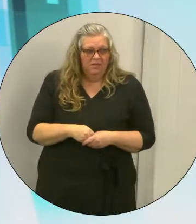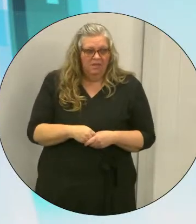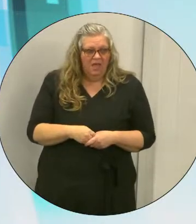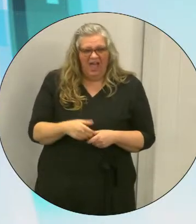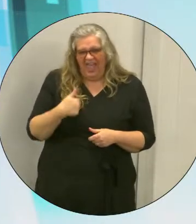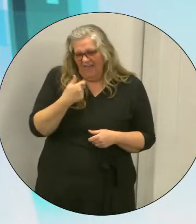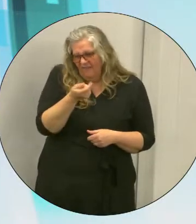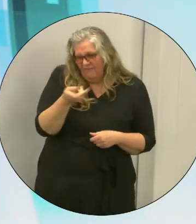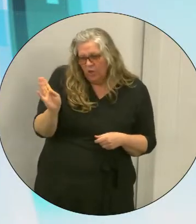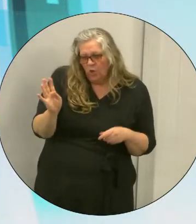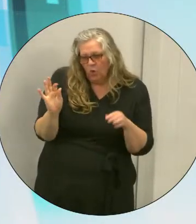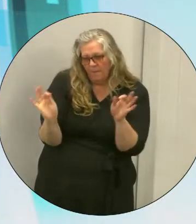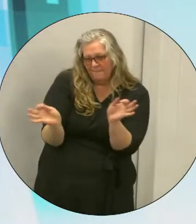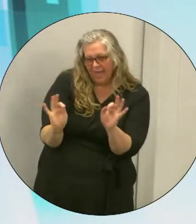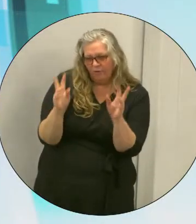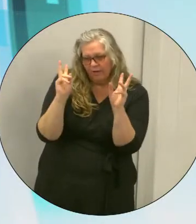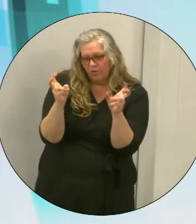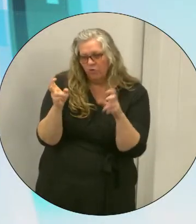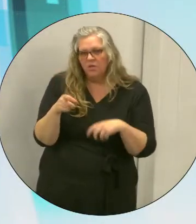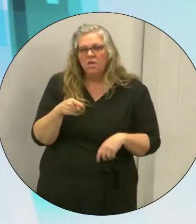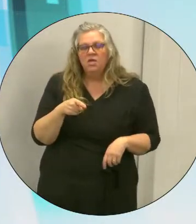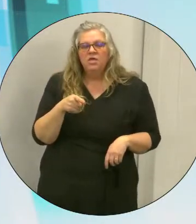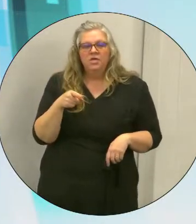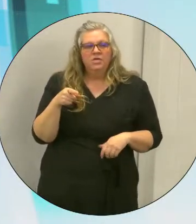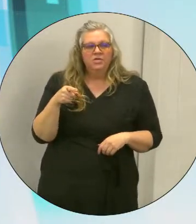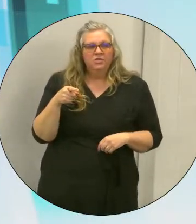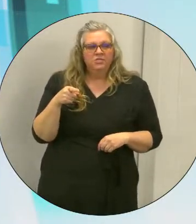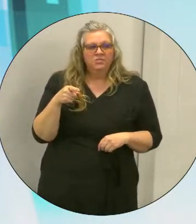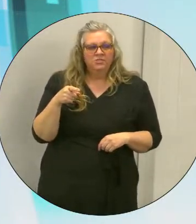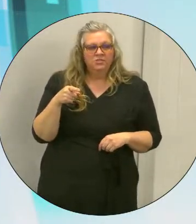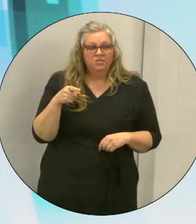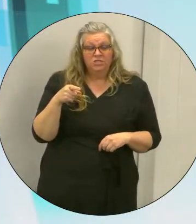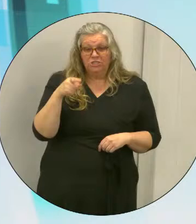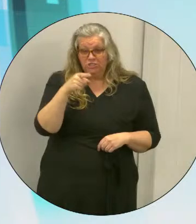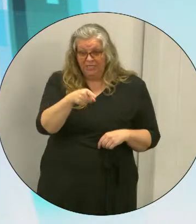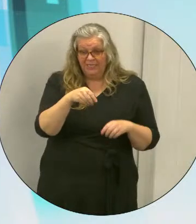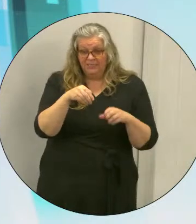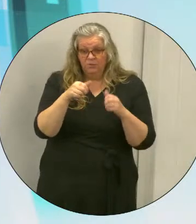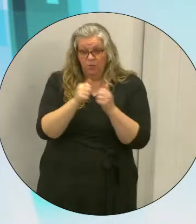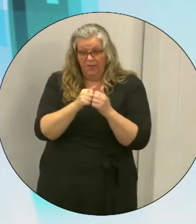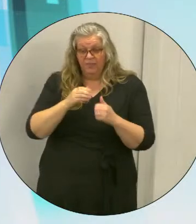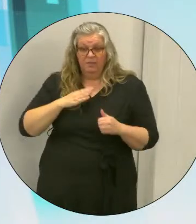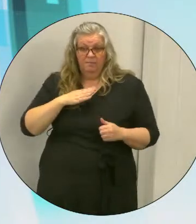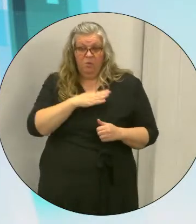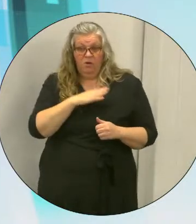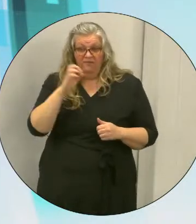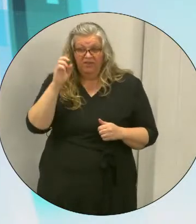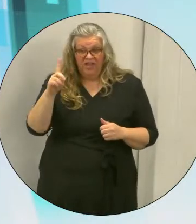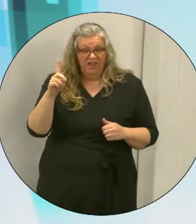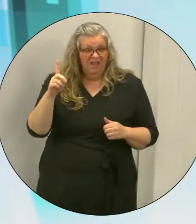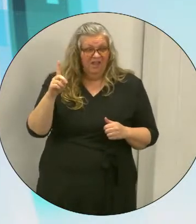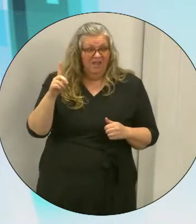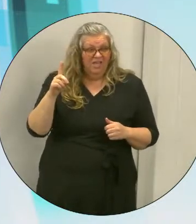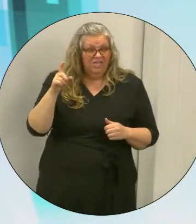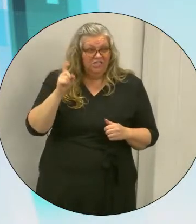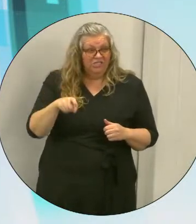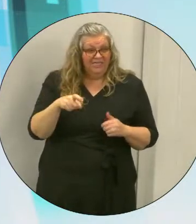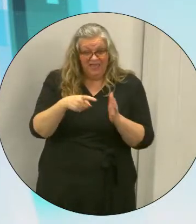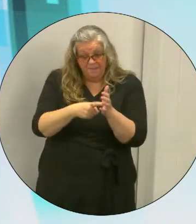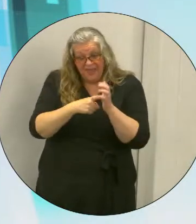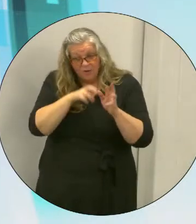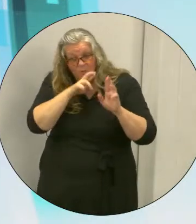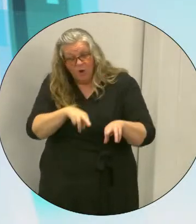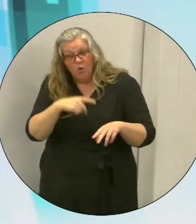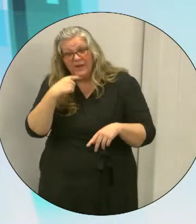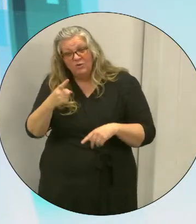minor issues, again, because with her being with the Board of Ed, she technically should have been a mandated reporter, so when I told her